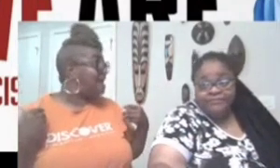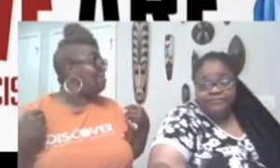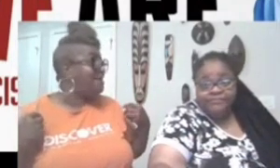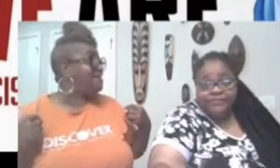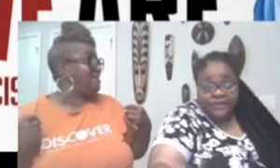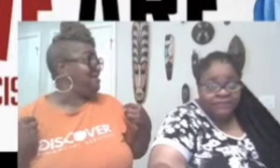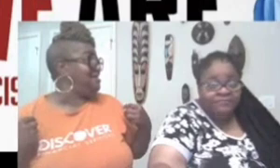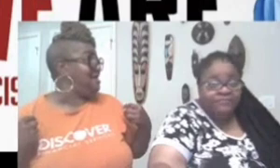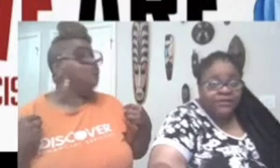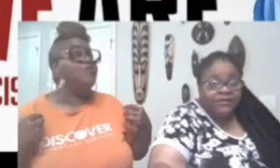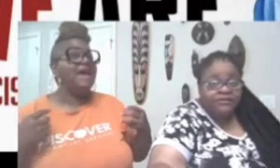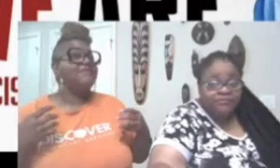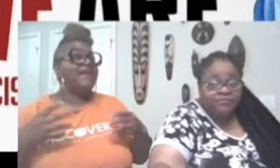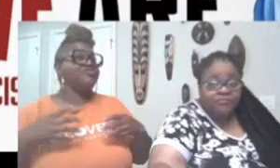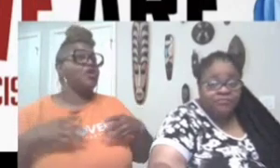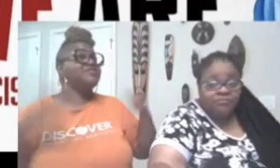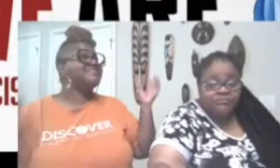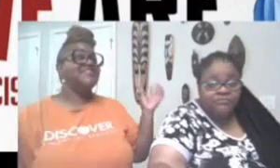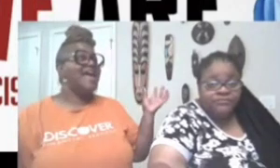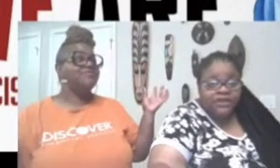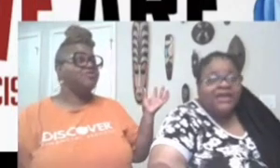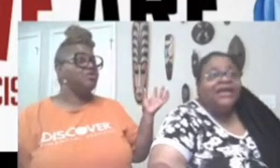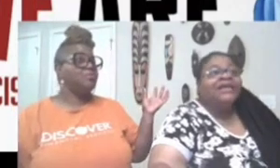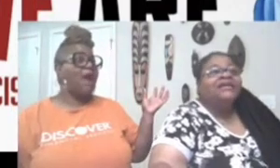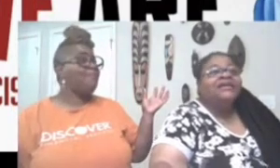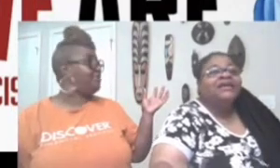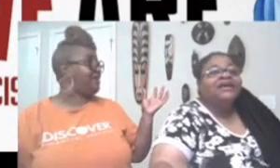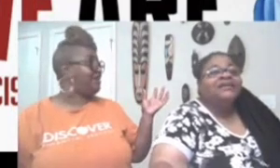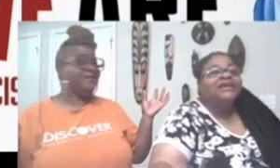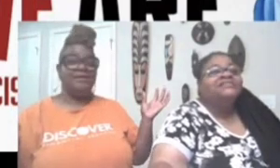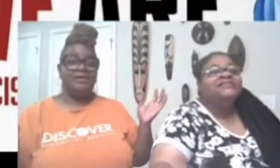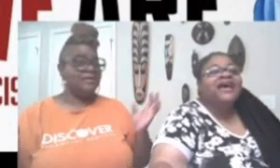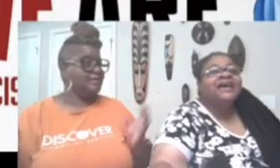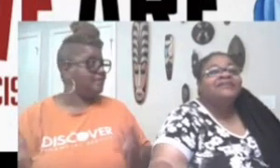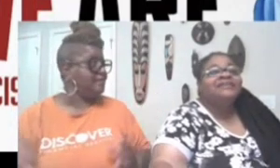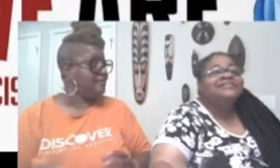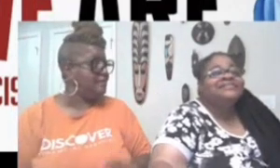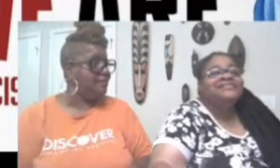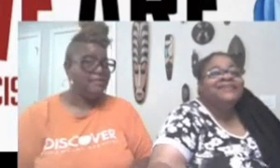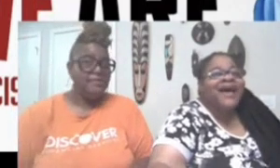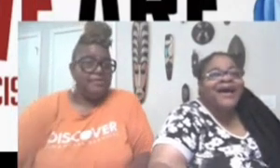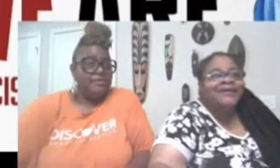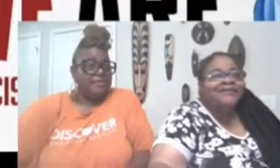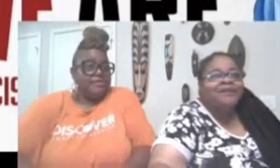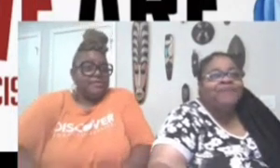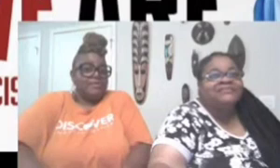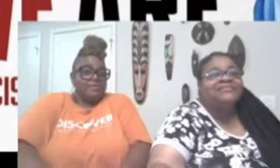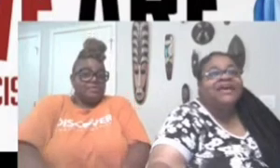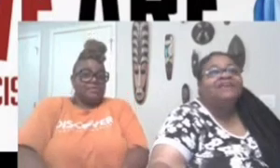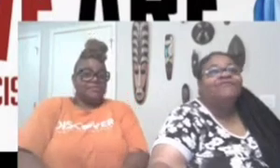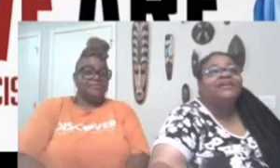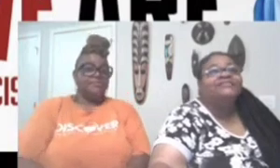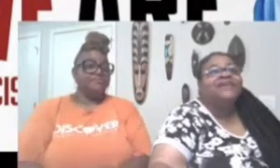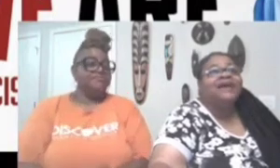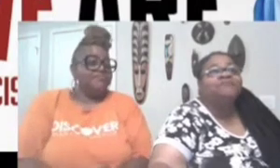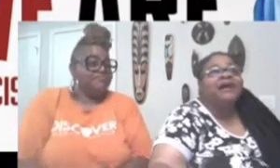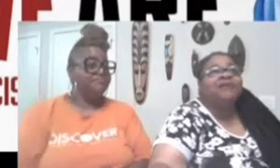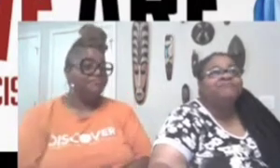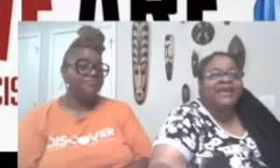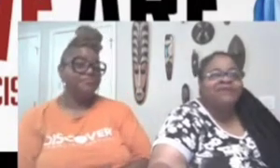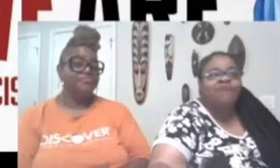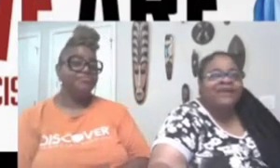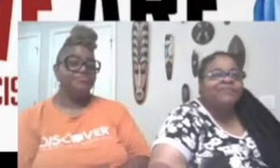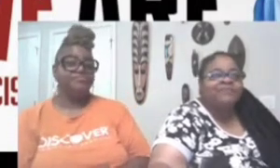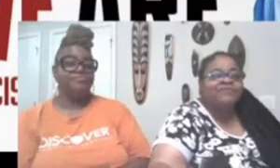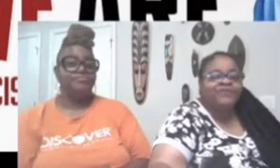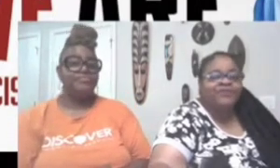That's a lot of money. Yeah. If you have like 30 slaves on your property, it's not, this is not about slavery is not about